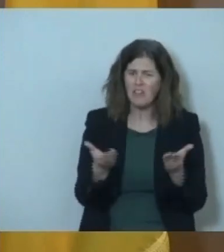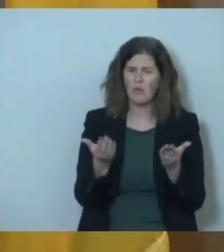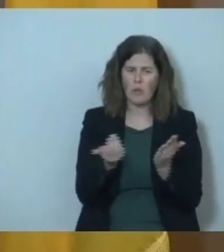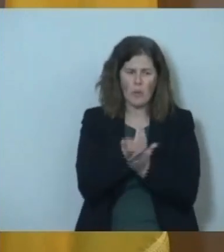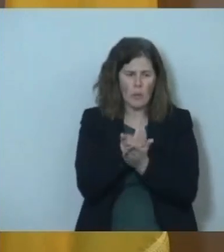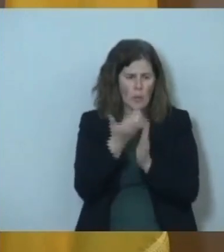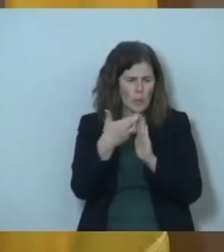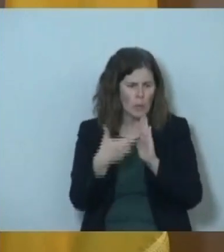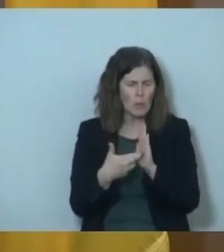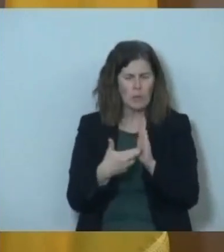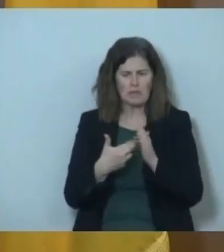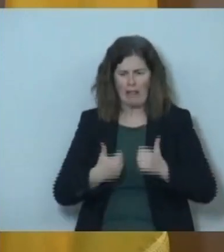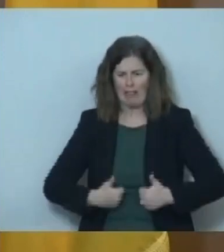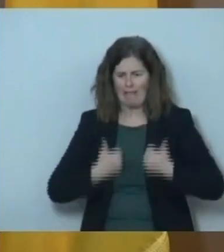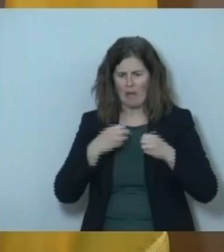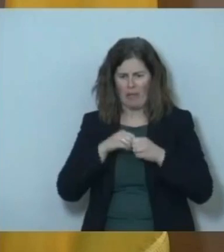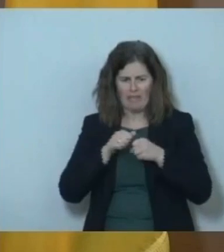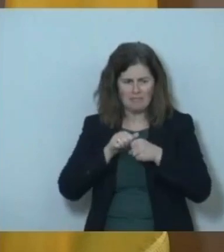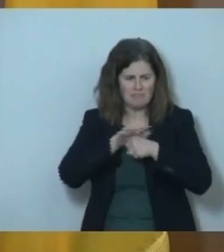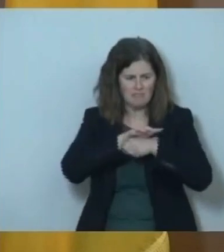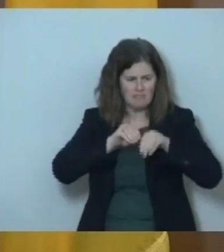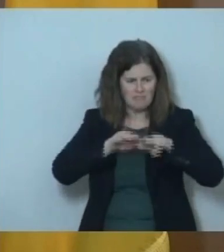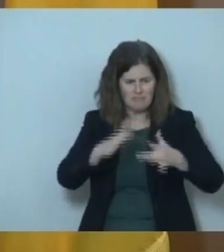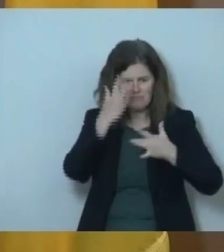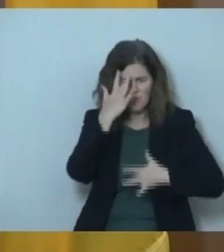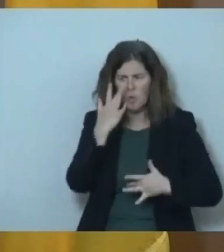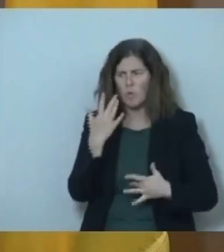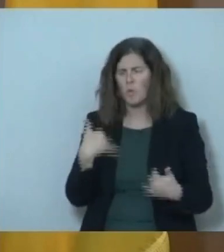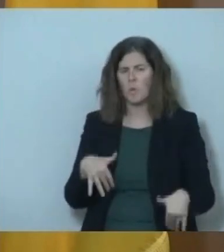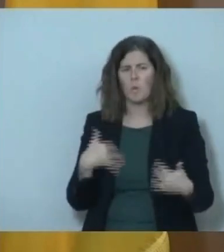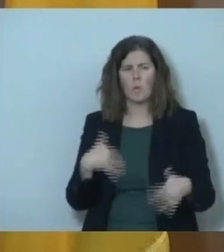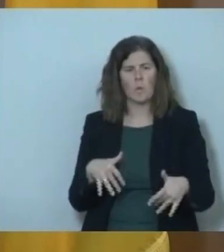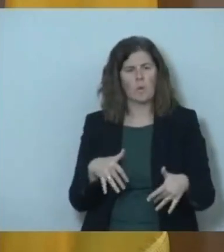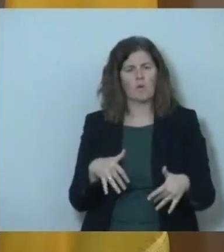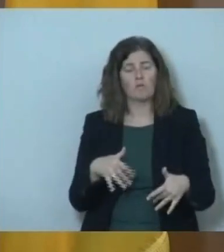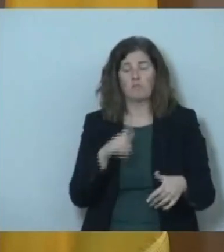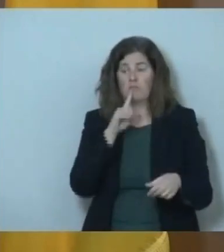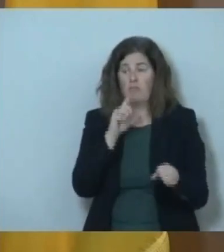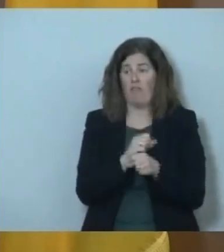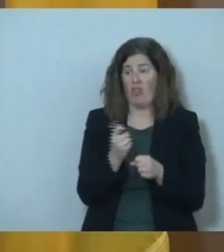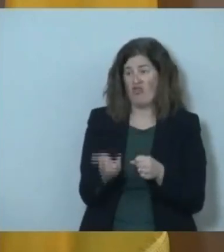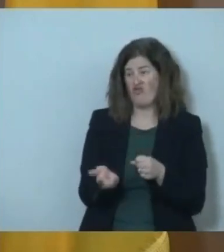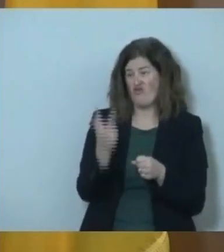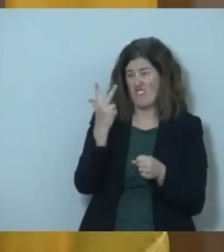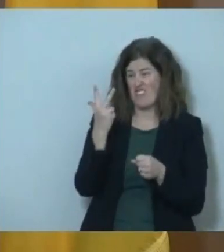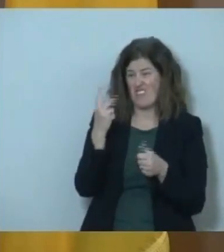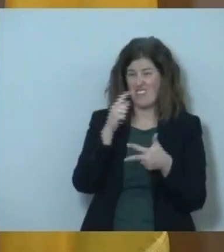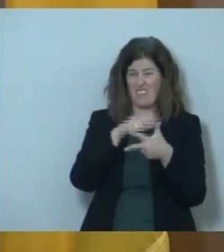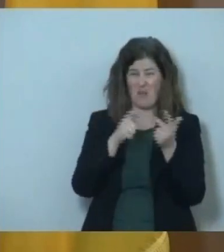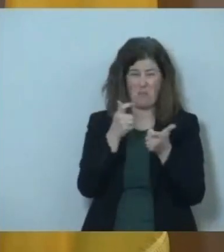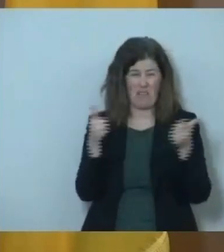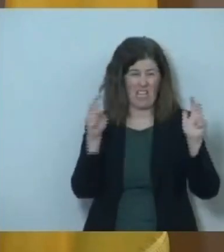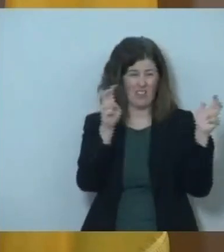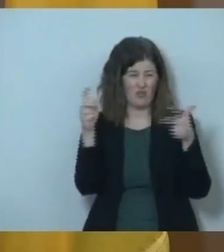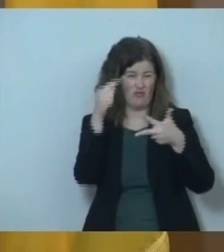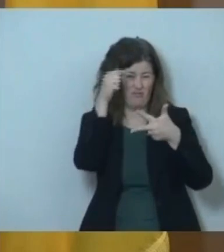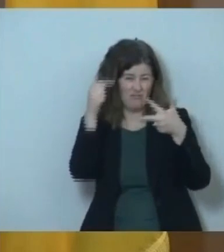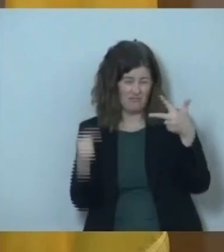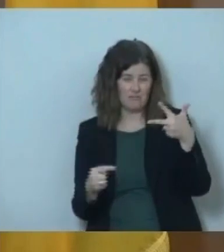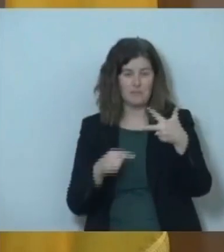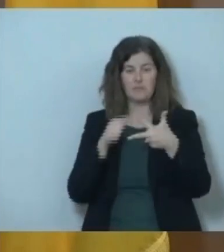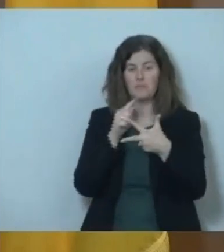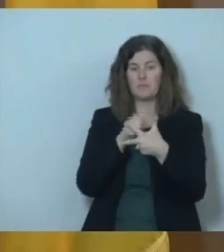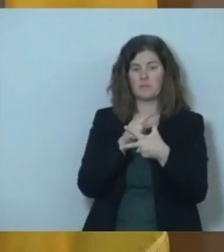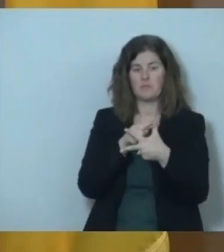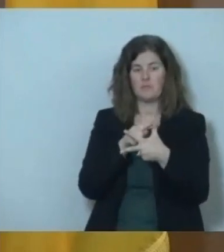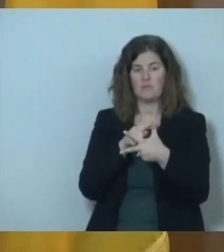practices and living in a COVID-safe world, is absolutely, it's got 3 major issues that I want to talk about. One,